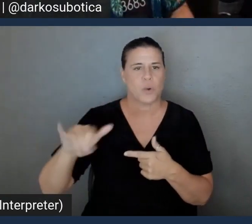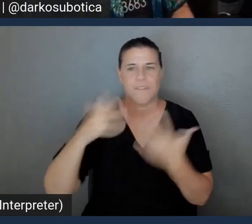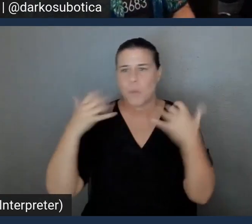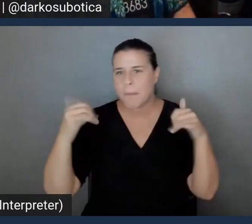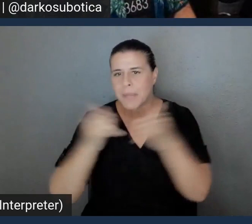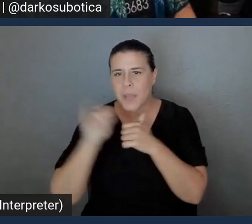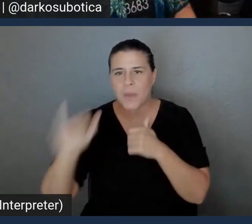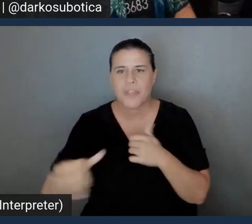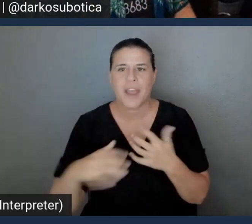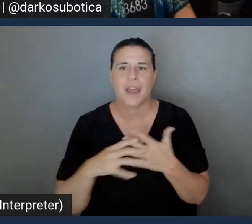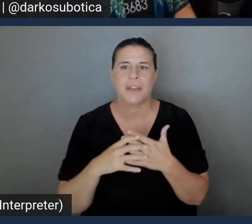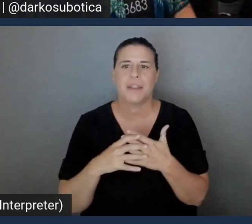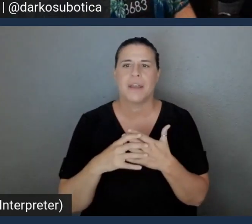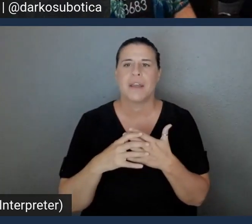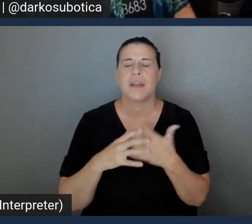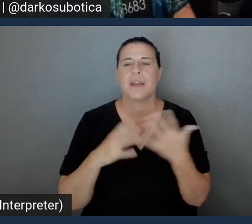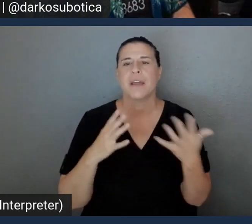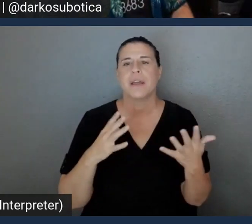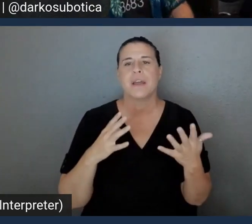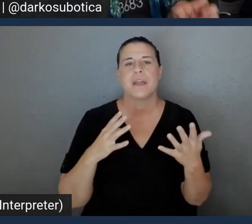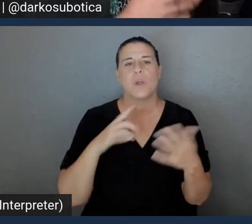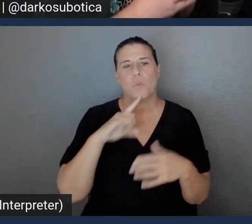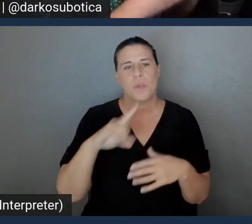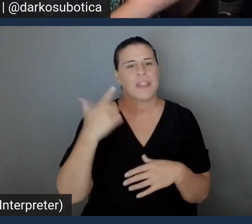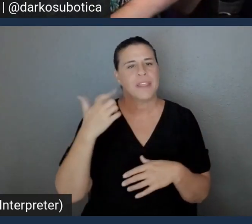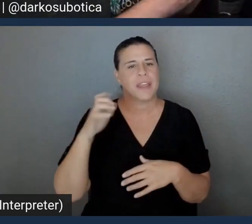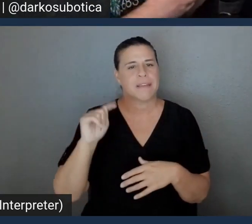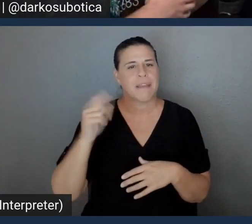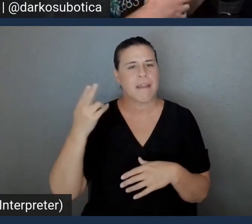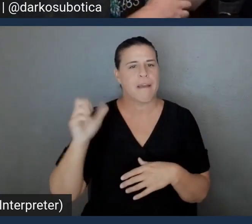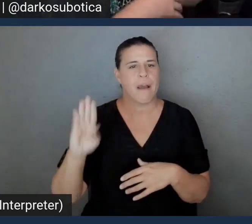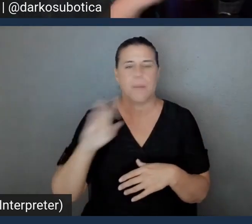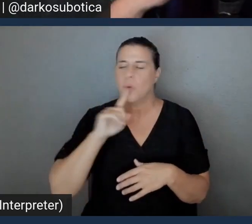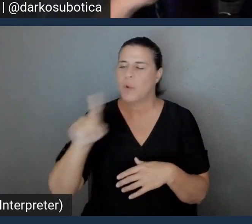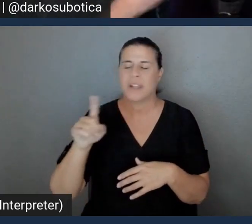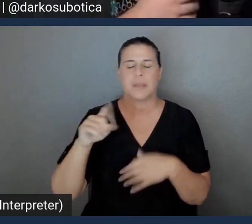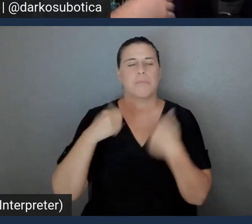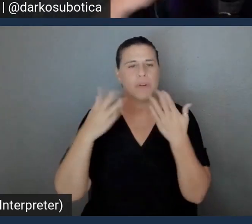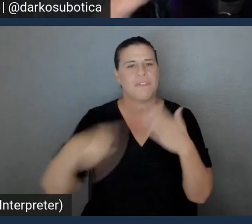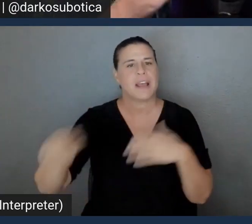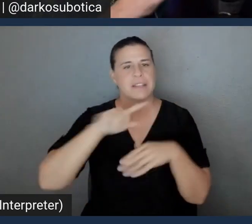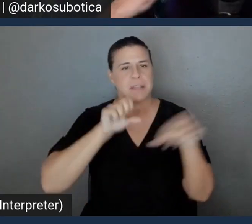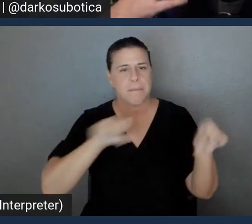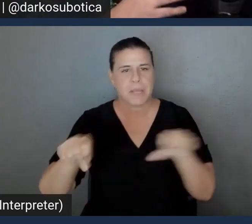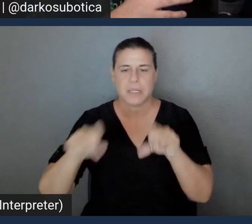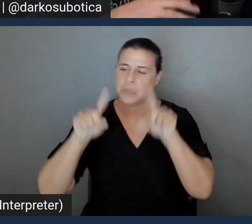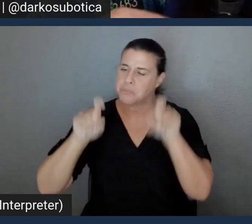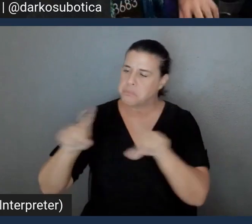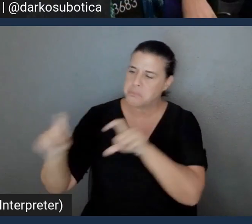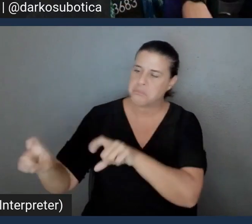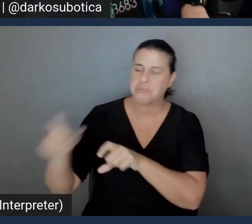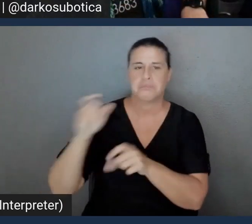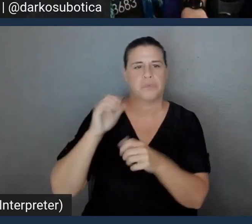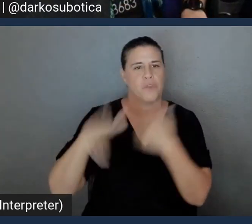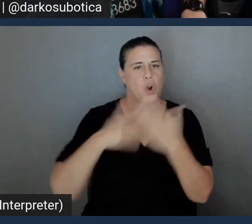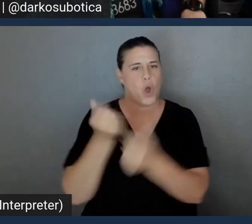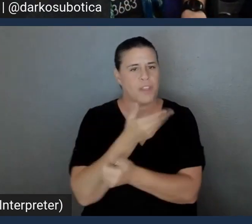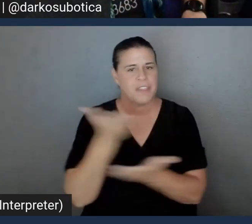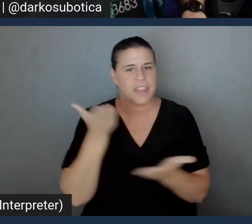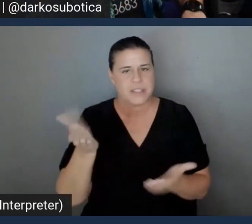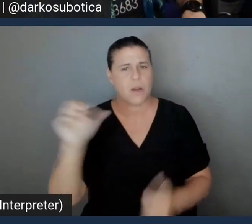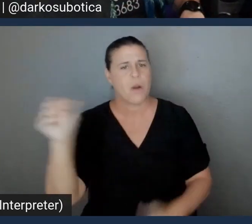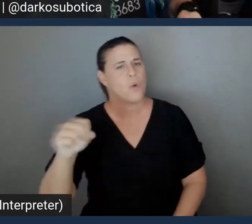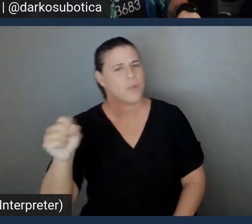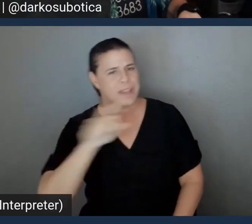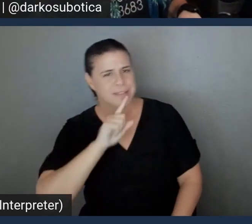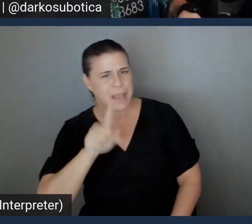think I haven't checked out the GitHub, but it basically gives the people the ability to play around with this and make all of these stuff, right? Yep,